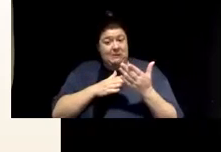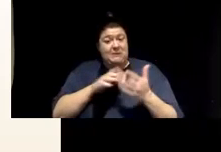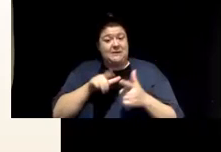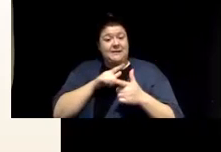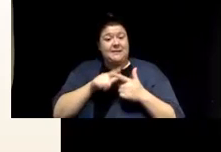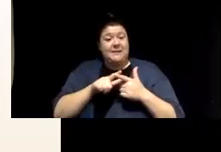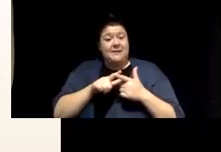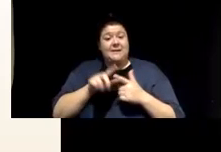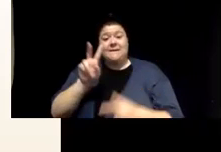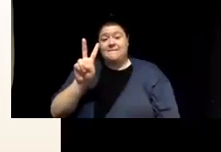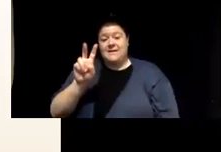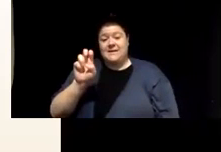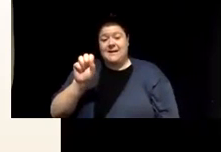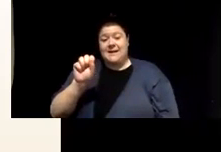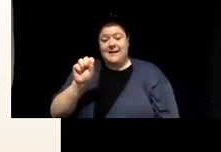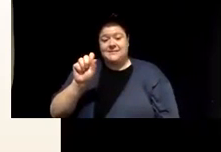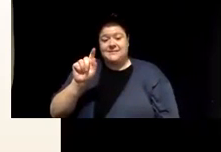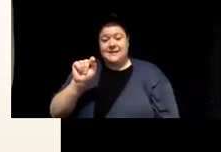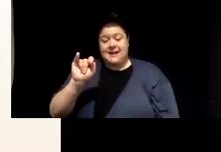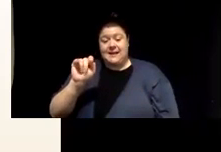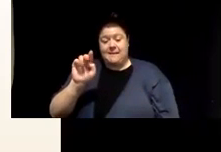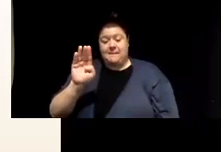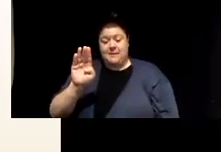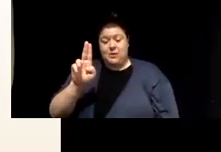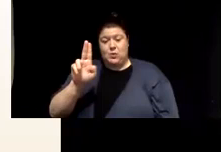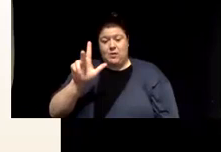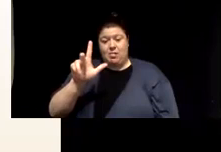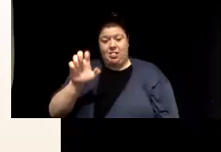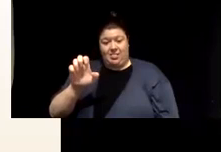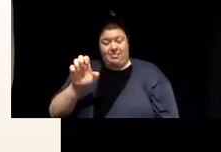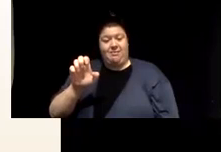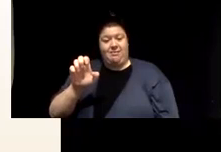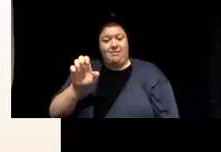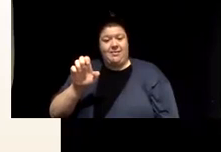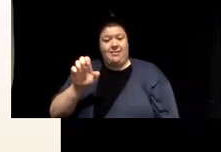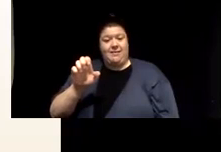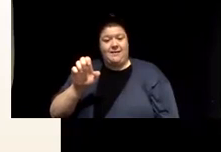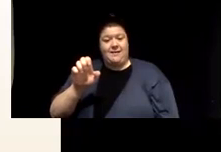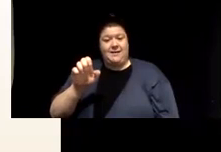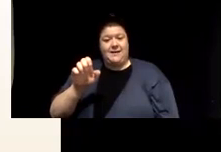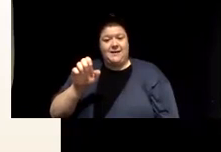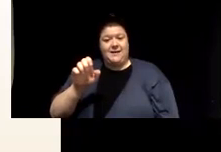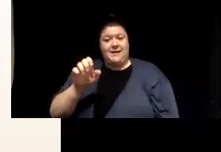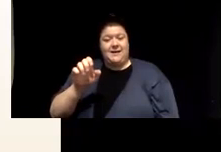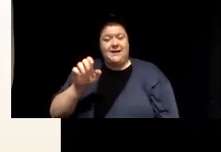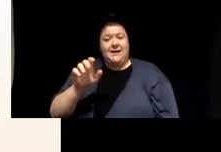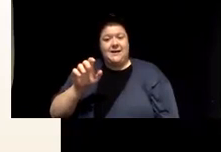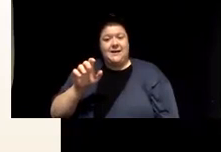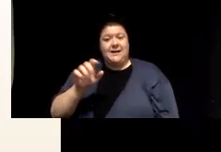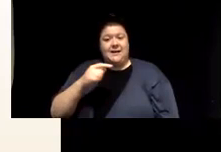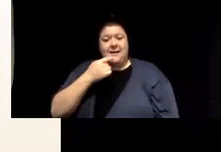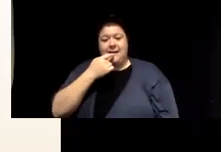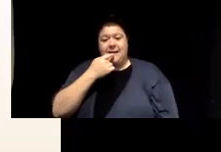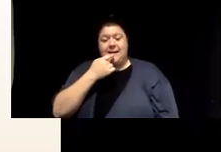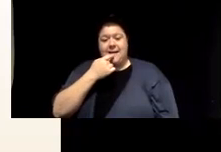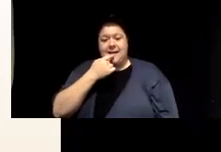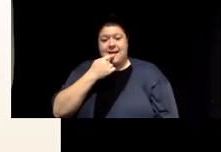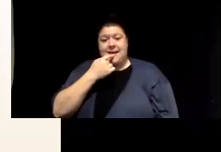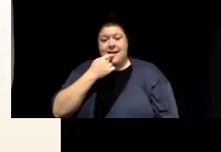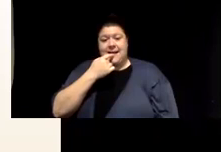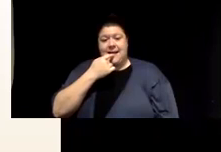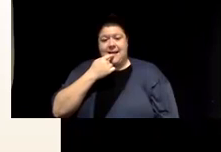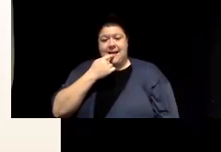called the vestibule of your mouth, which is the entry point, that little space between your lower lip and